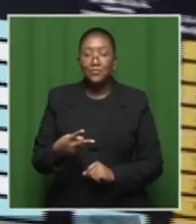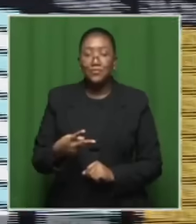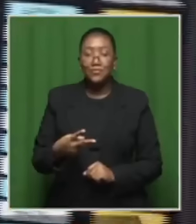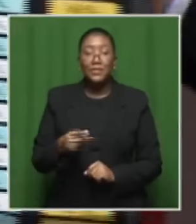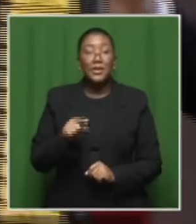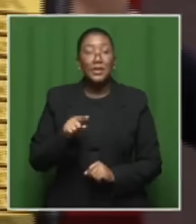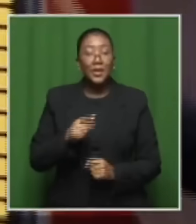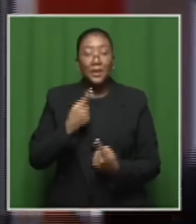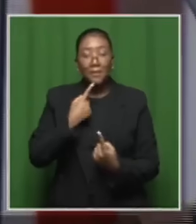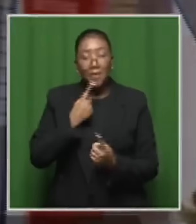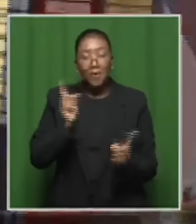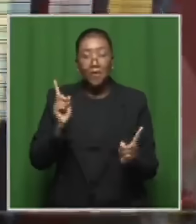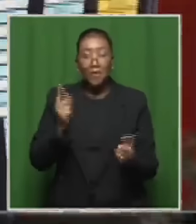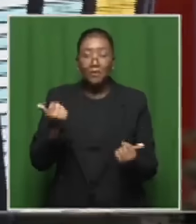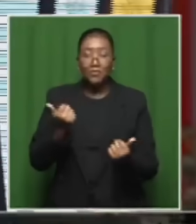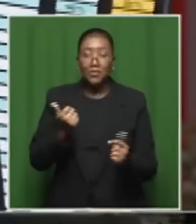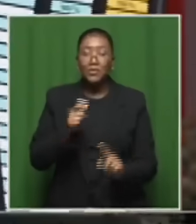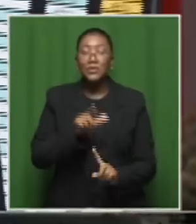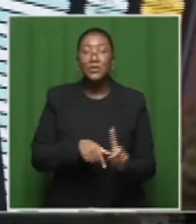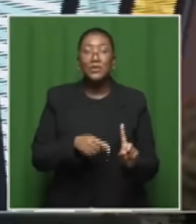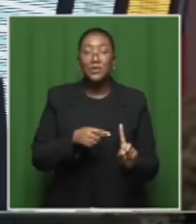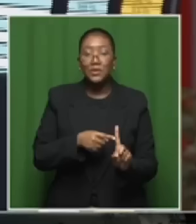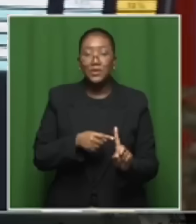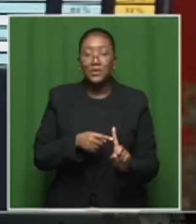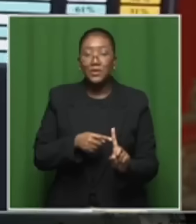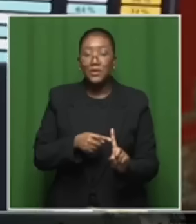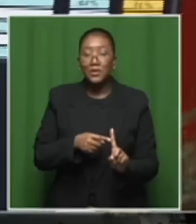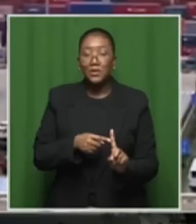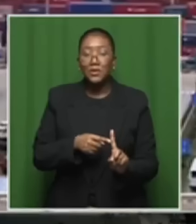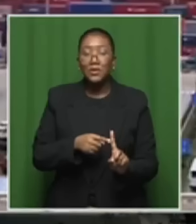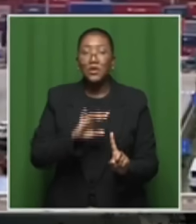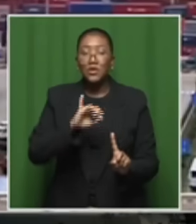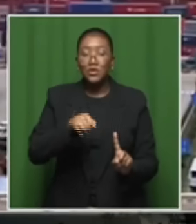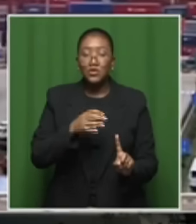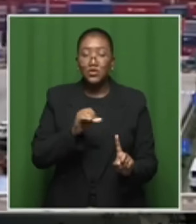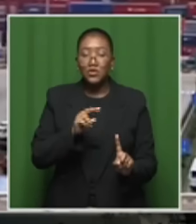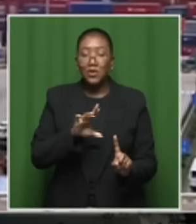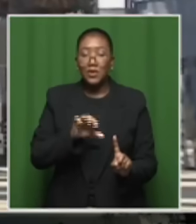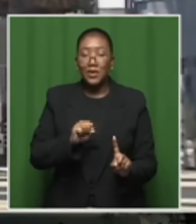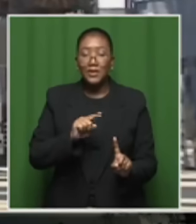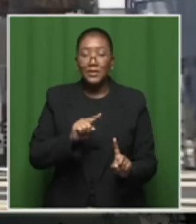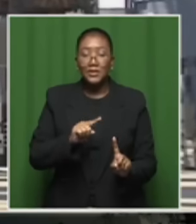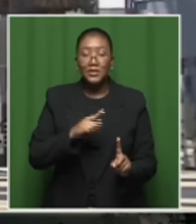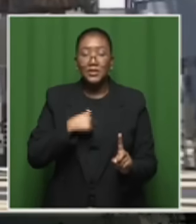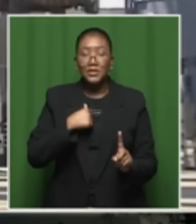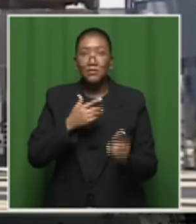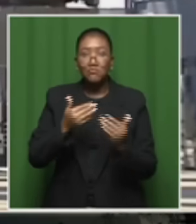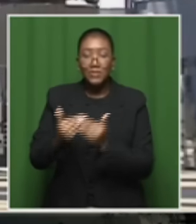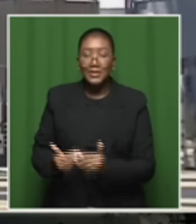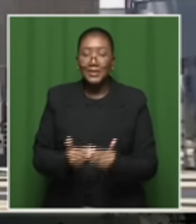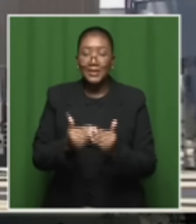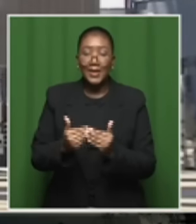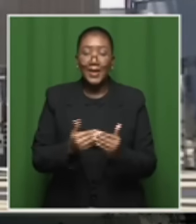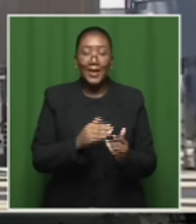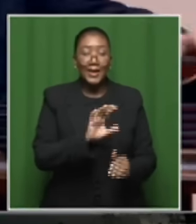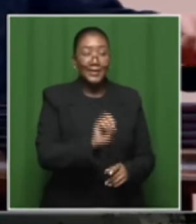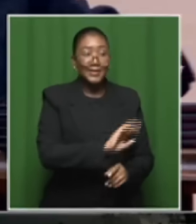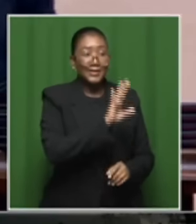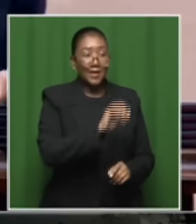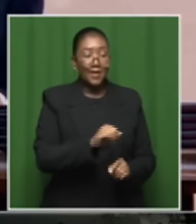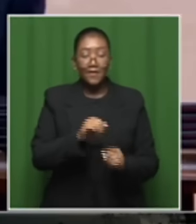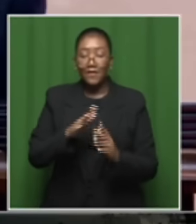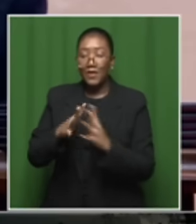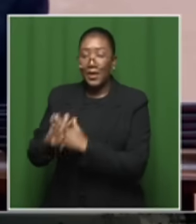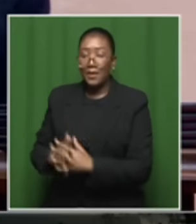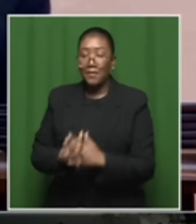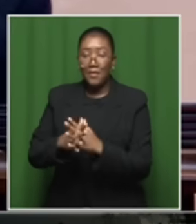that he is not only looking at the U.S.-South Africa relations, he is also looking